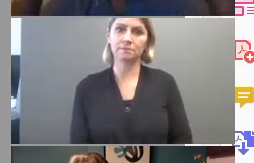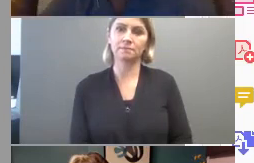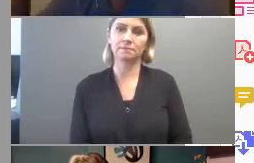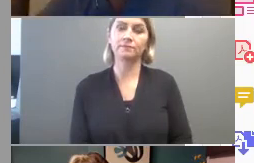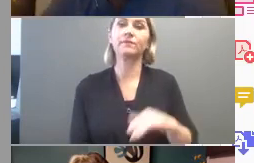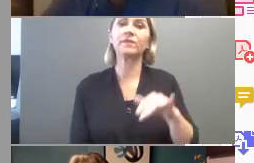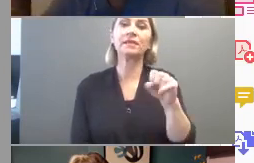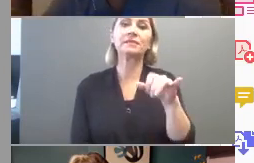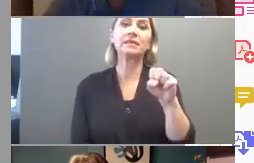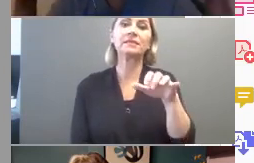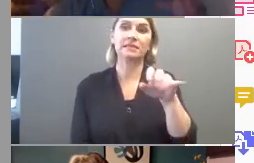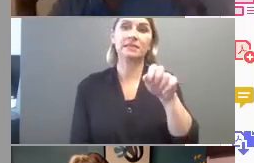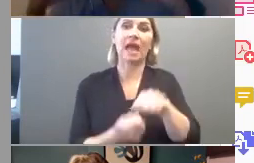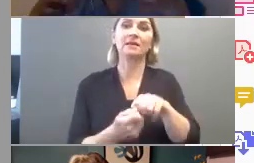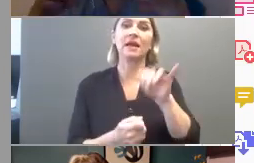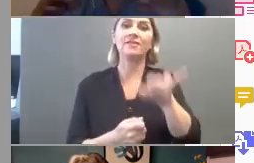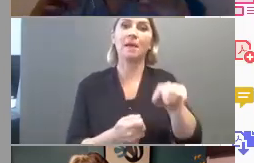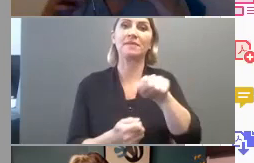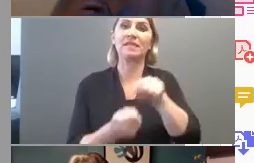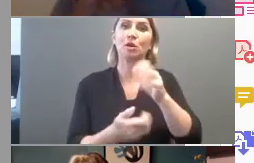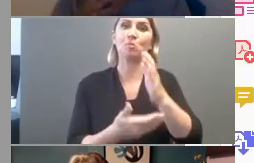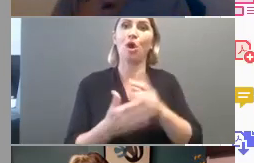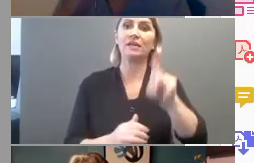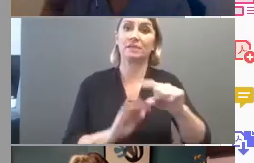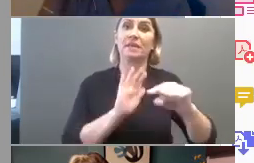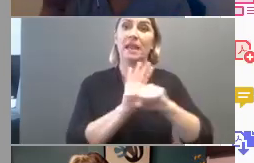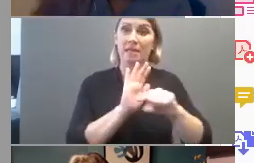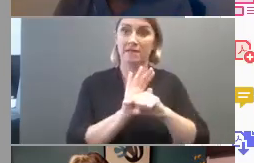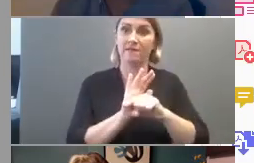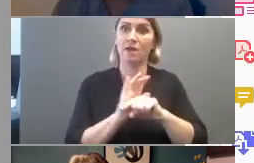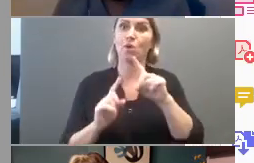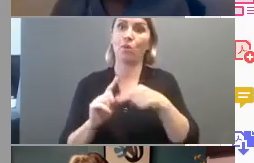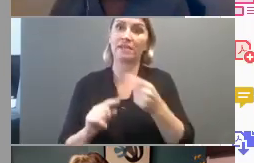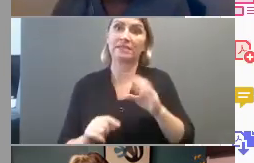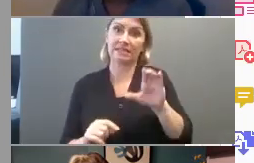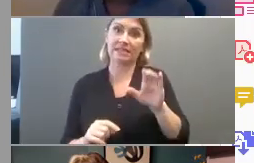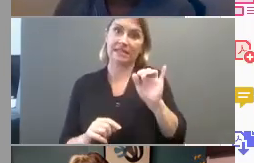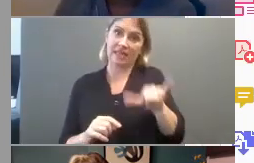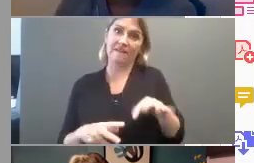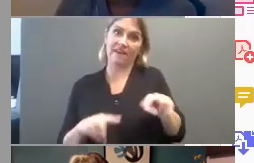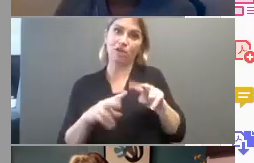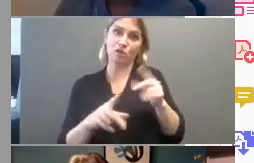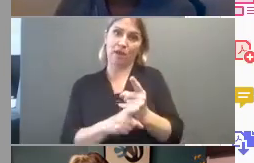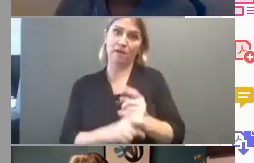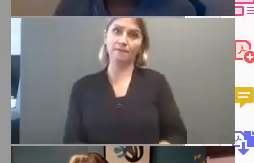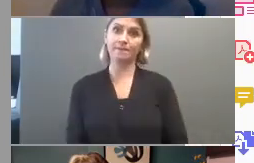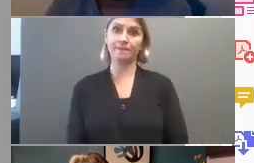Yes, yes, exactly. That particular part needs to be negative when C is that particular value. Exactly.